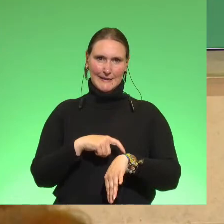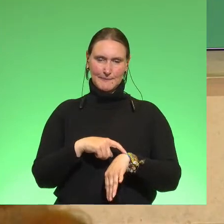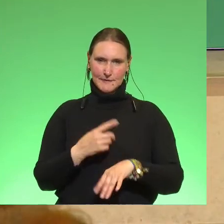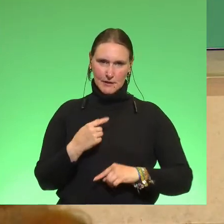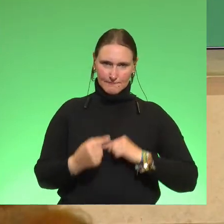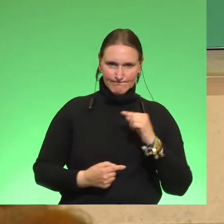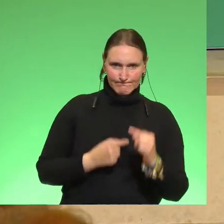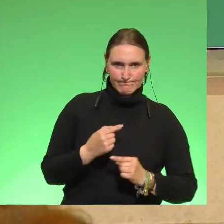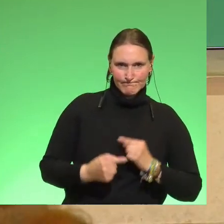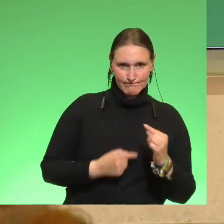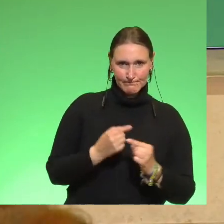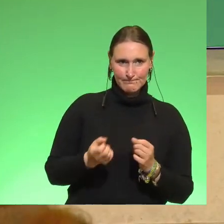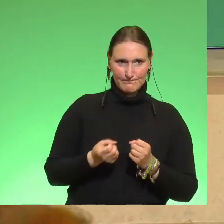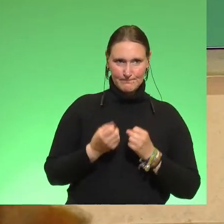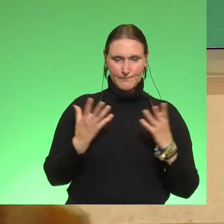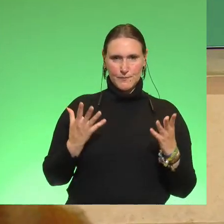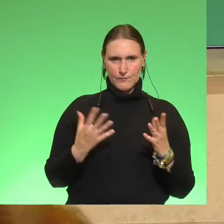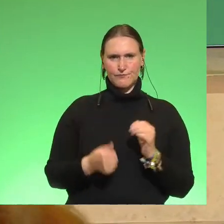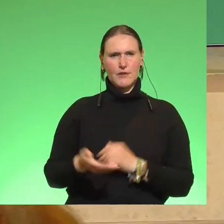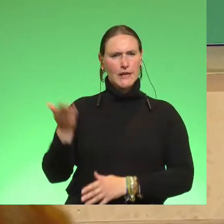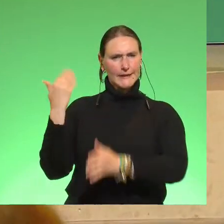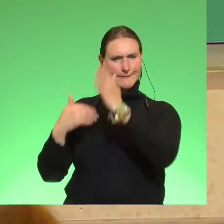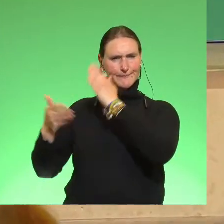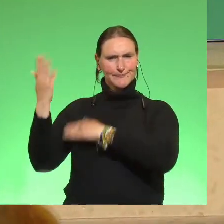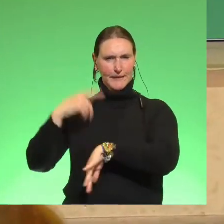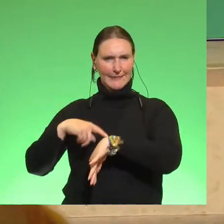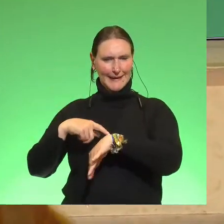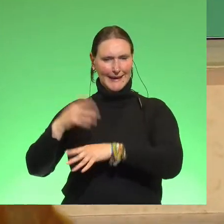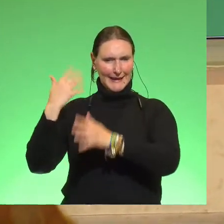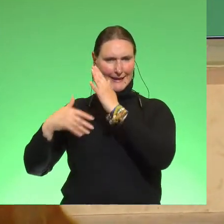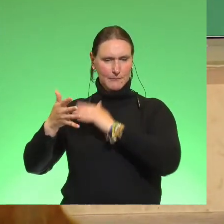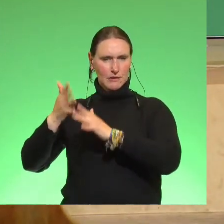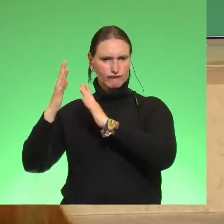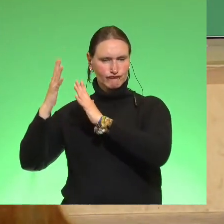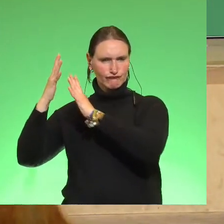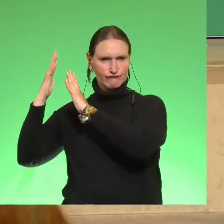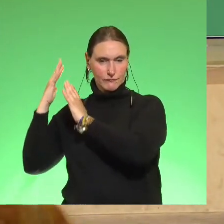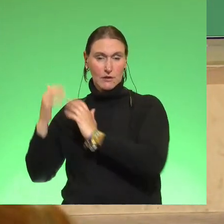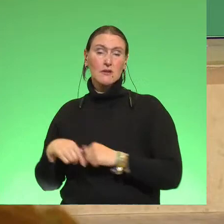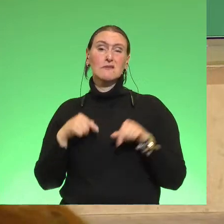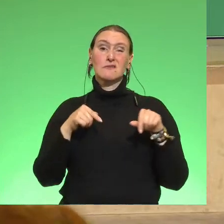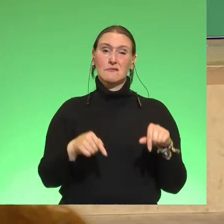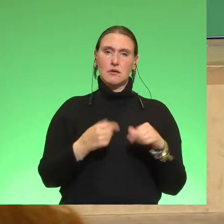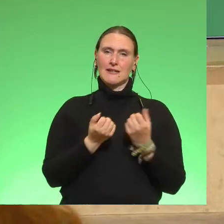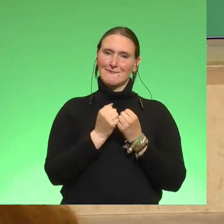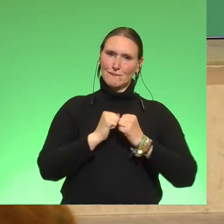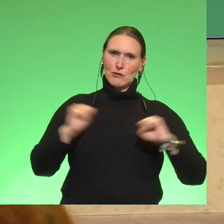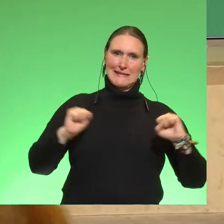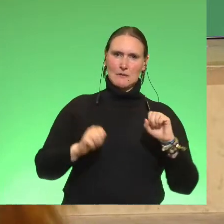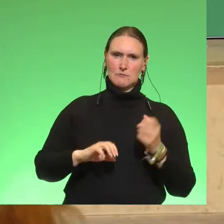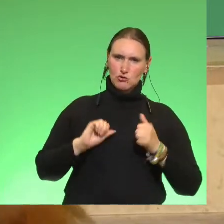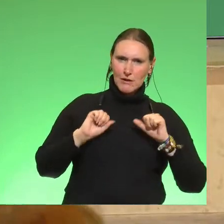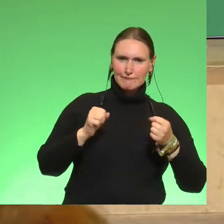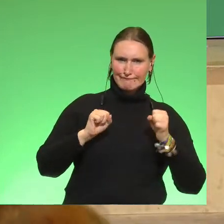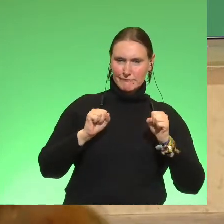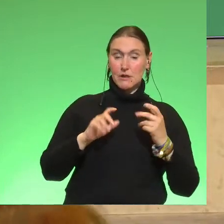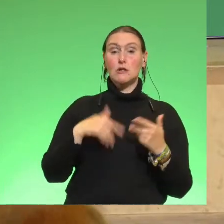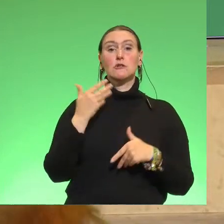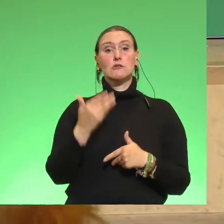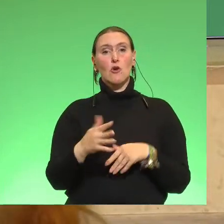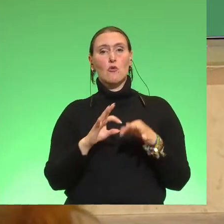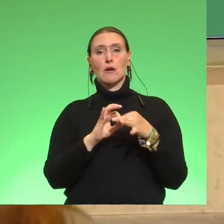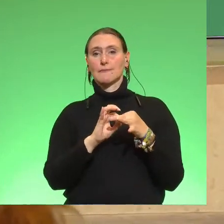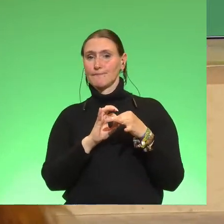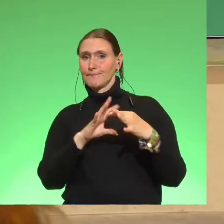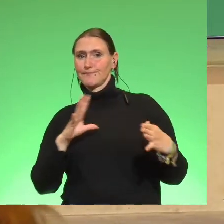Centuries ago, some Europeans had a more relational conception of freedom. which wasn't just about the absence of